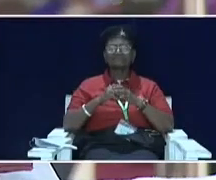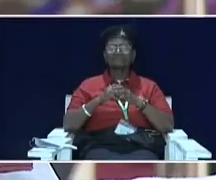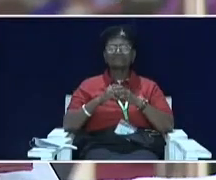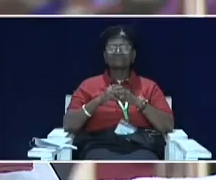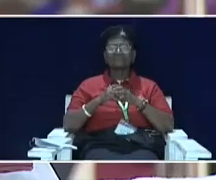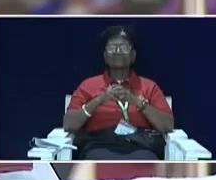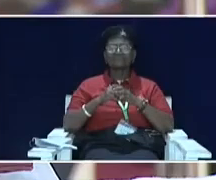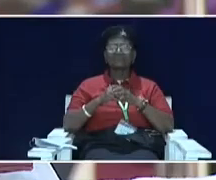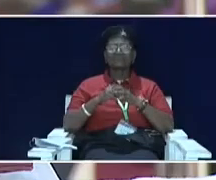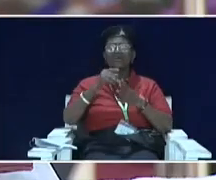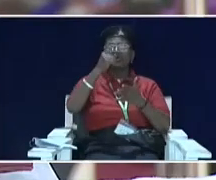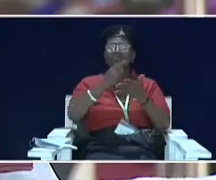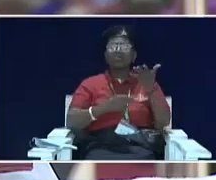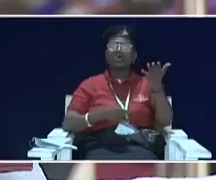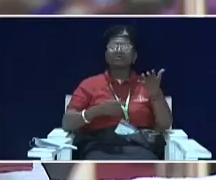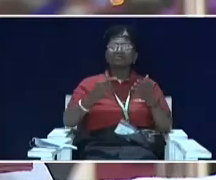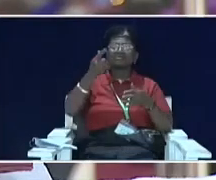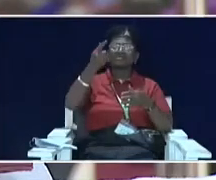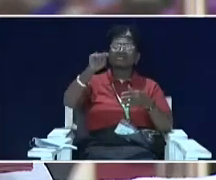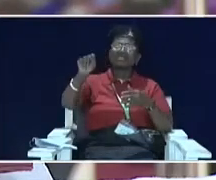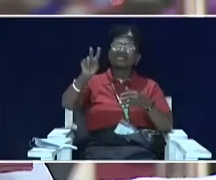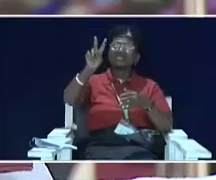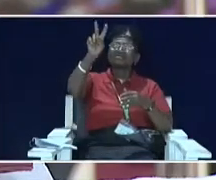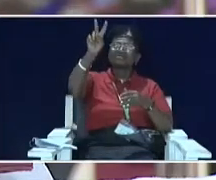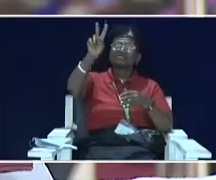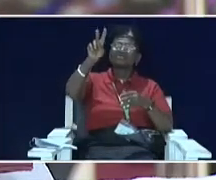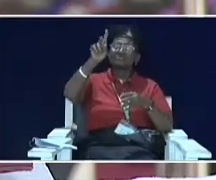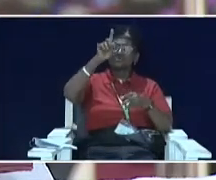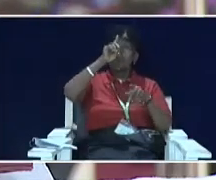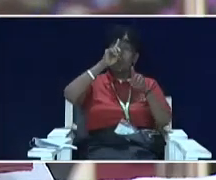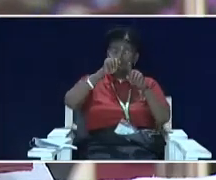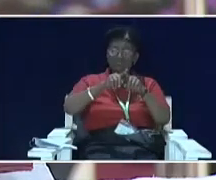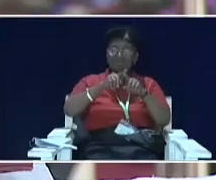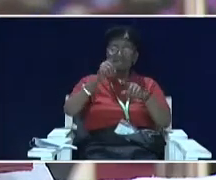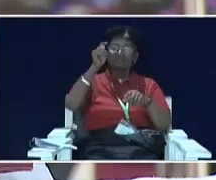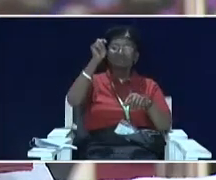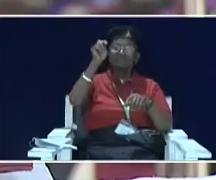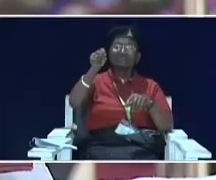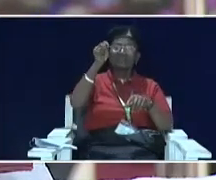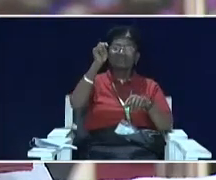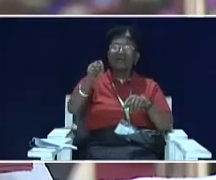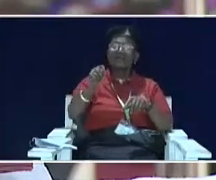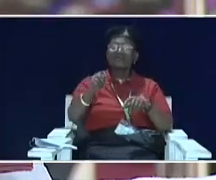What the two brothers who testified first didn't tell you